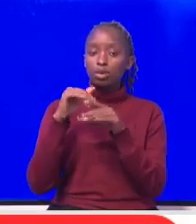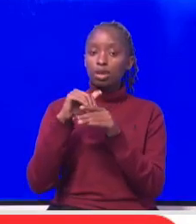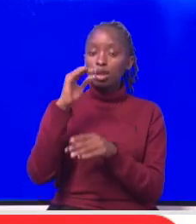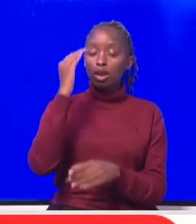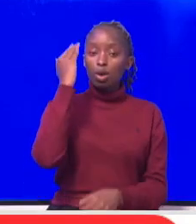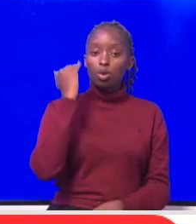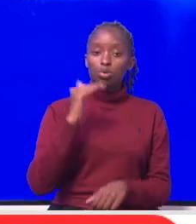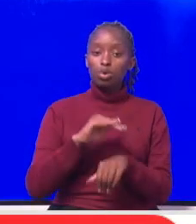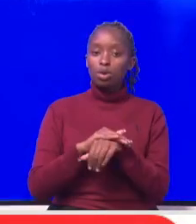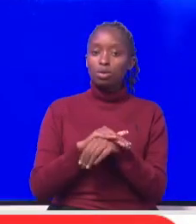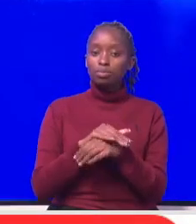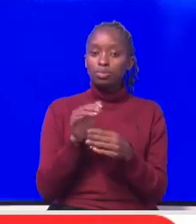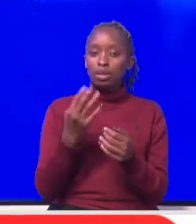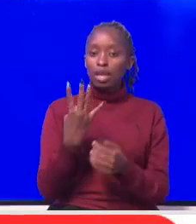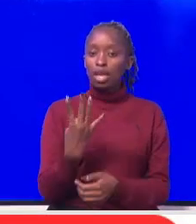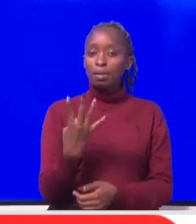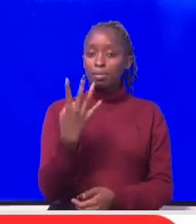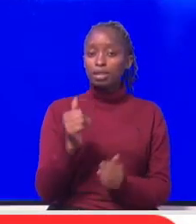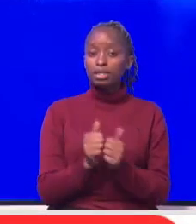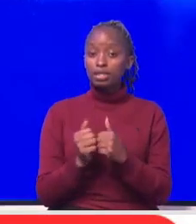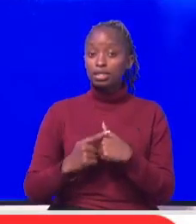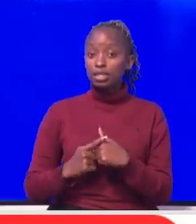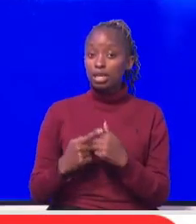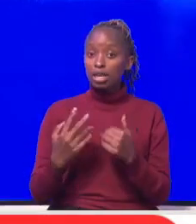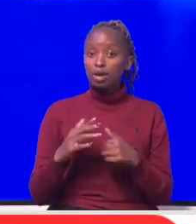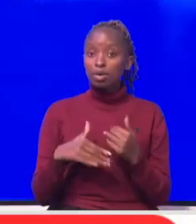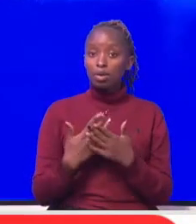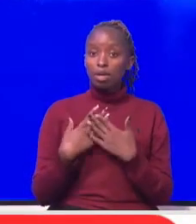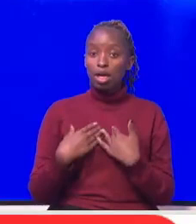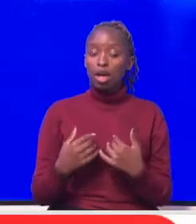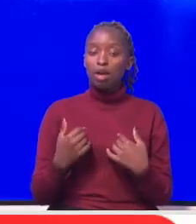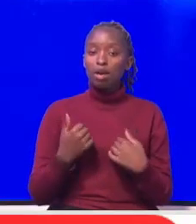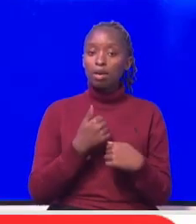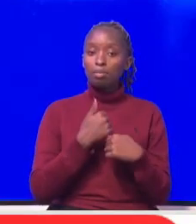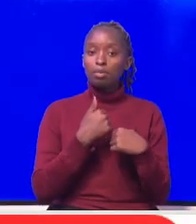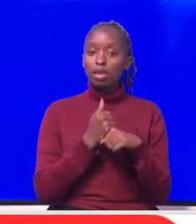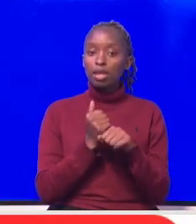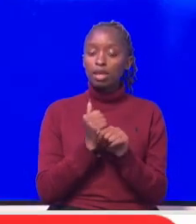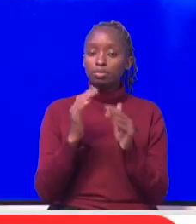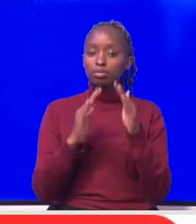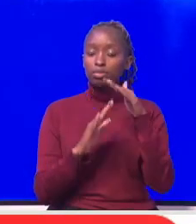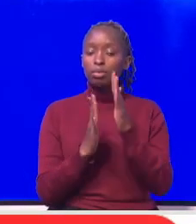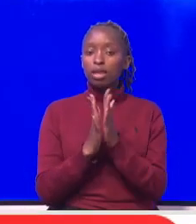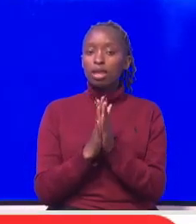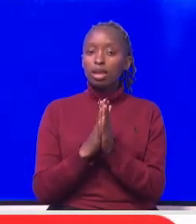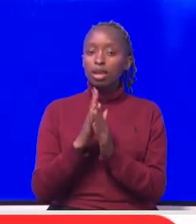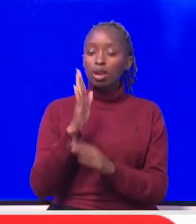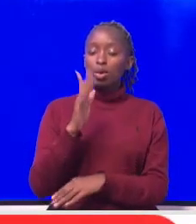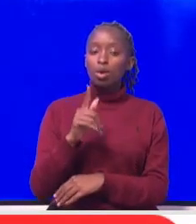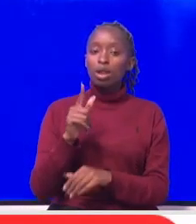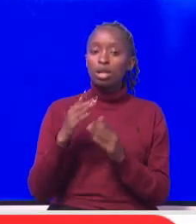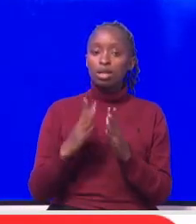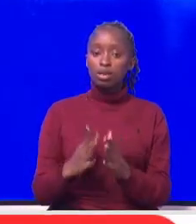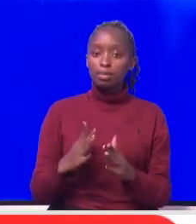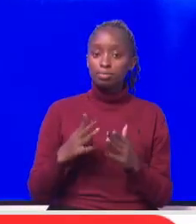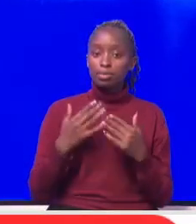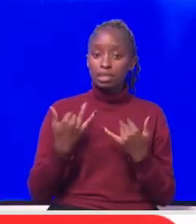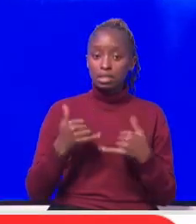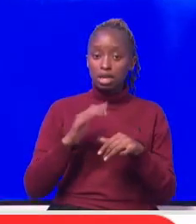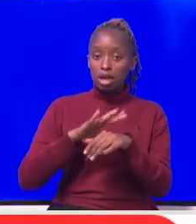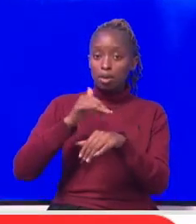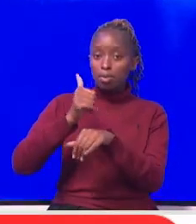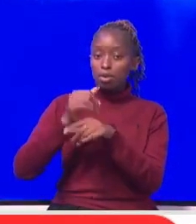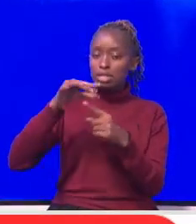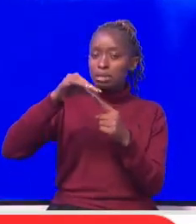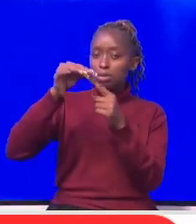16th. The NADCO report would task the majority and minority leadership in Parliament to appoint a special panel